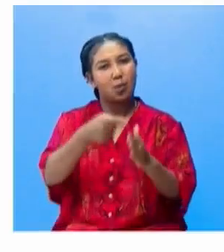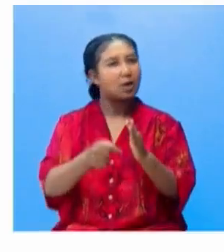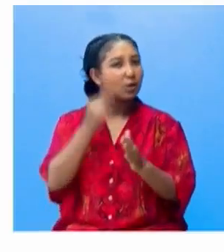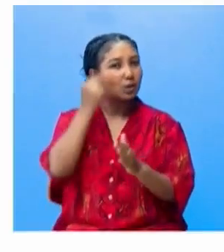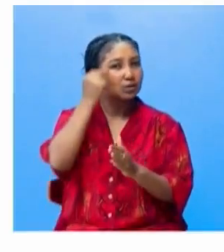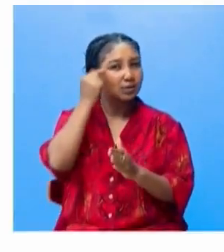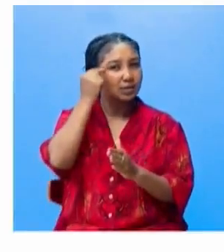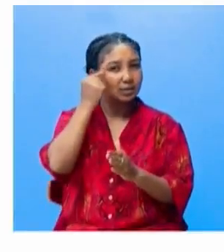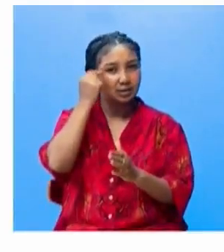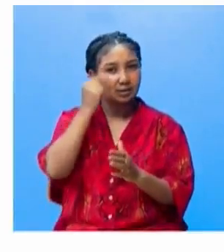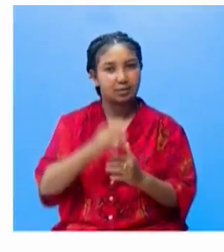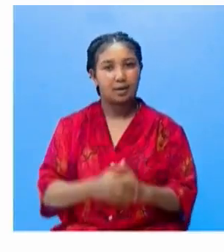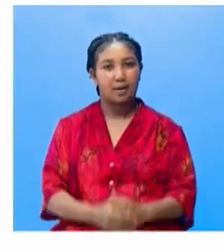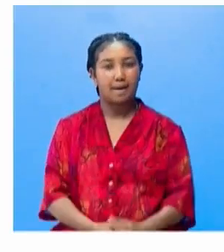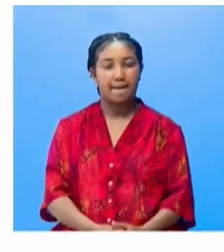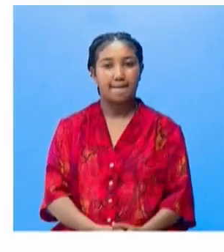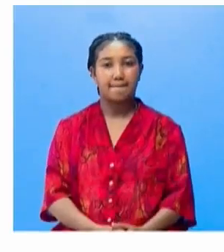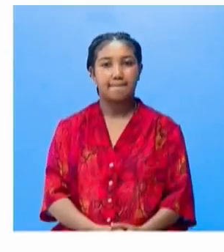about? Look.